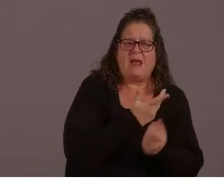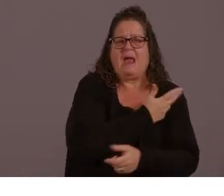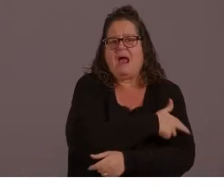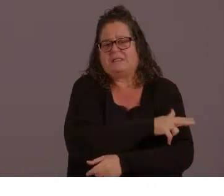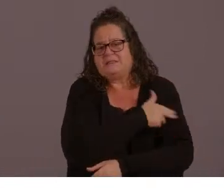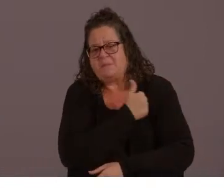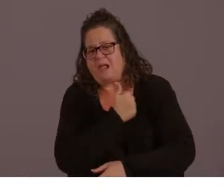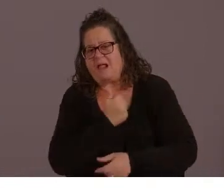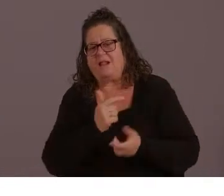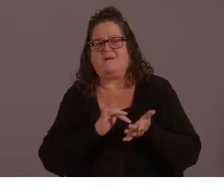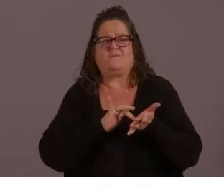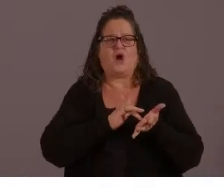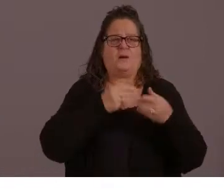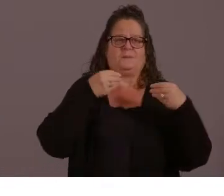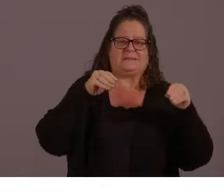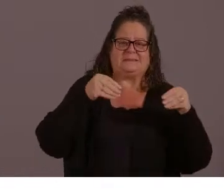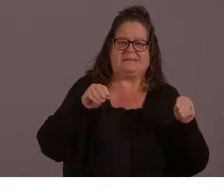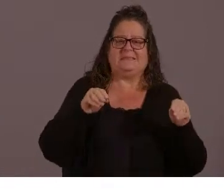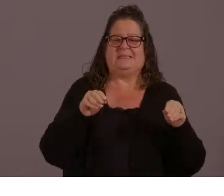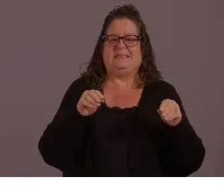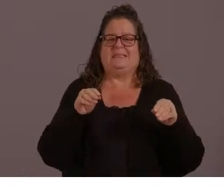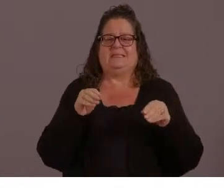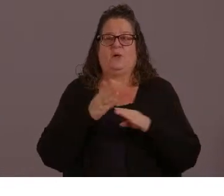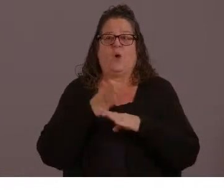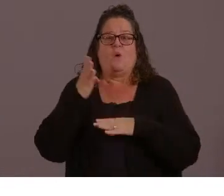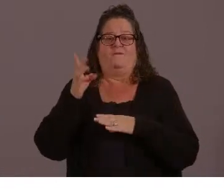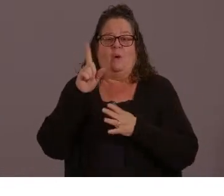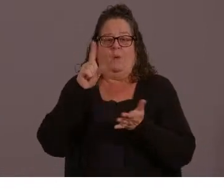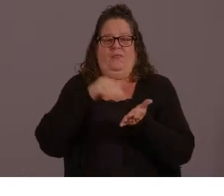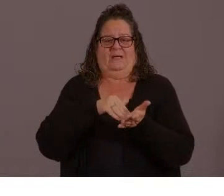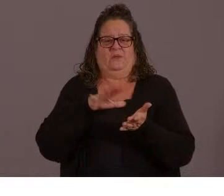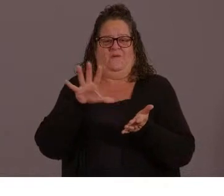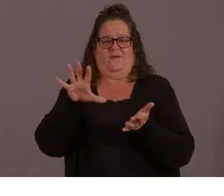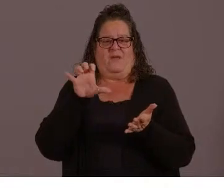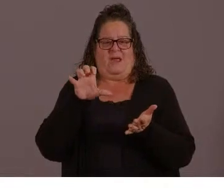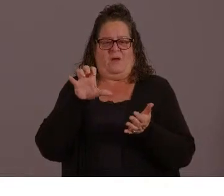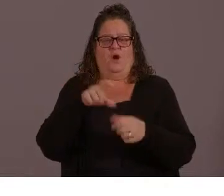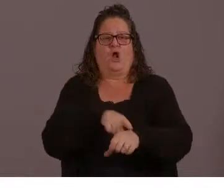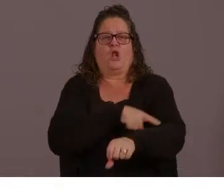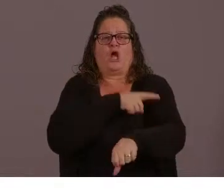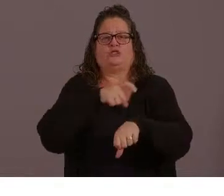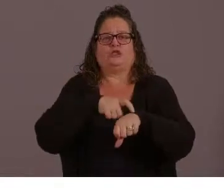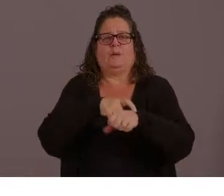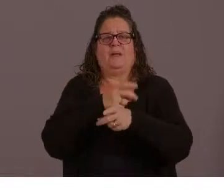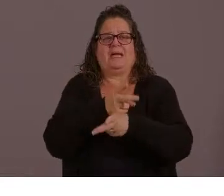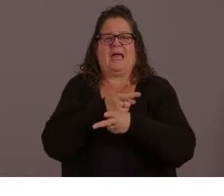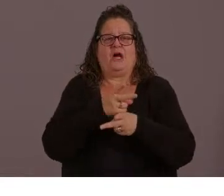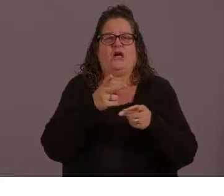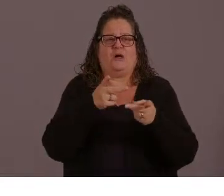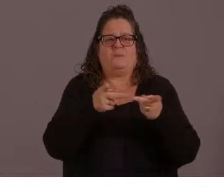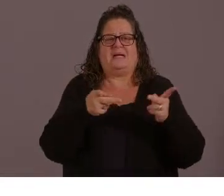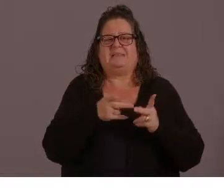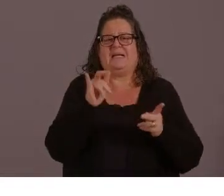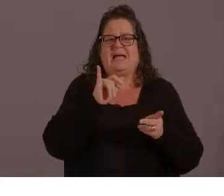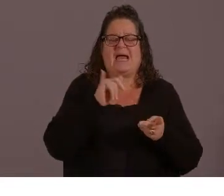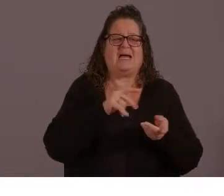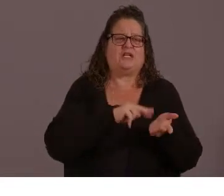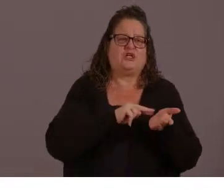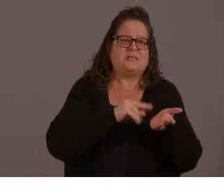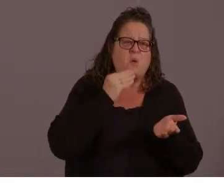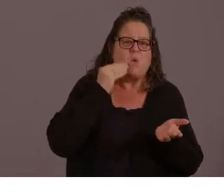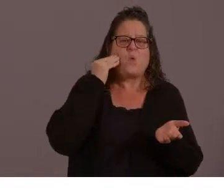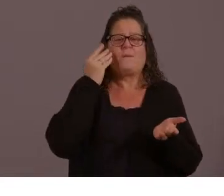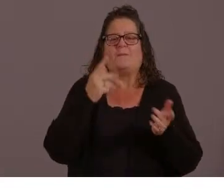We've had over 1,500 long-term care facilities continue to receive vaccinations from our pharmacy partners who